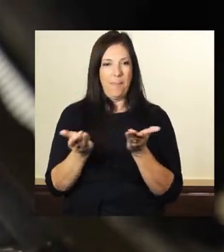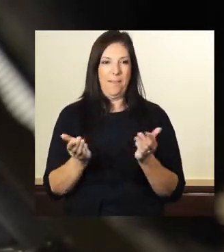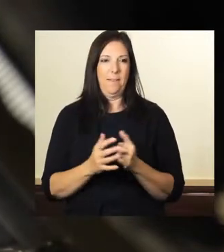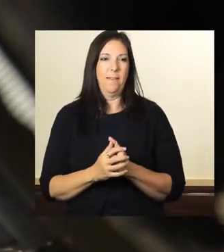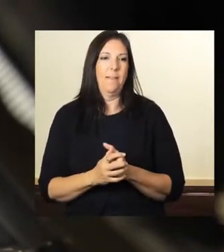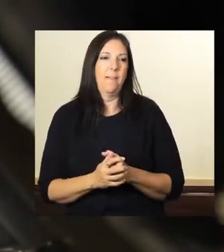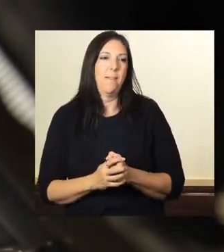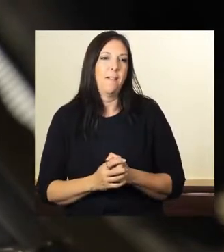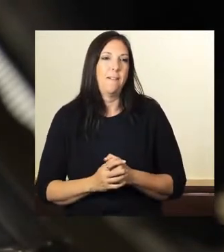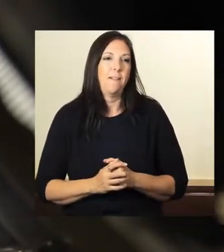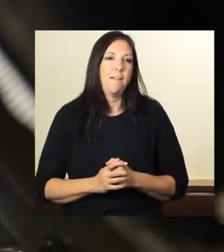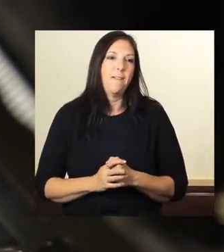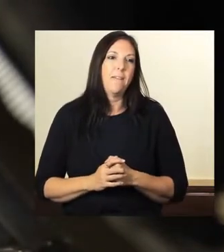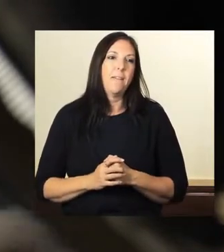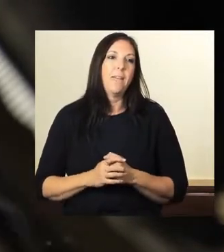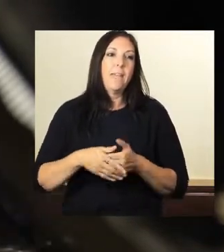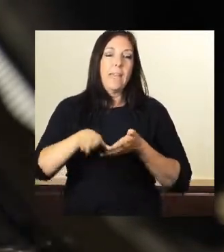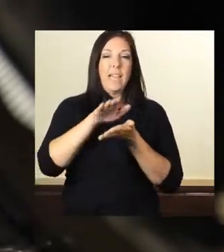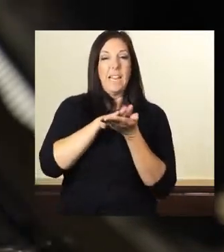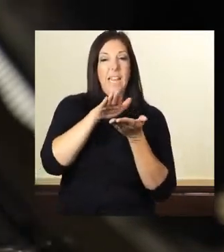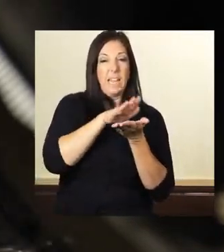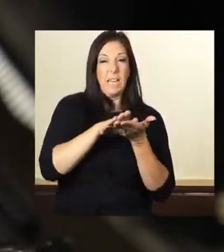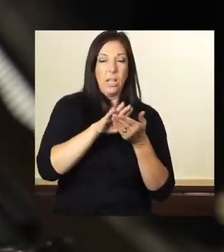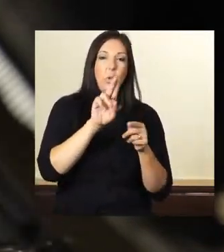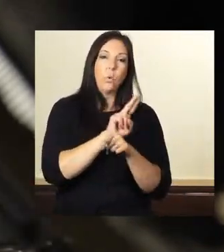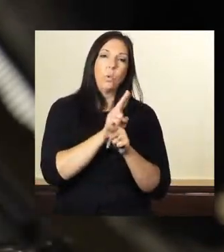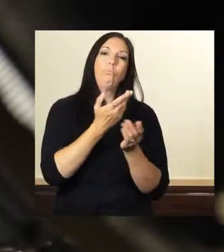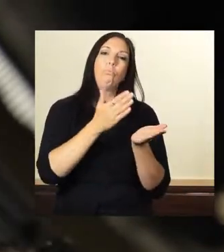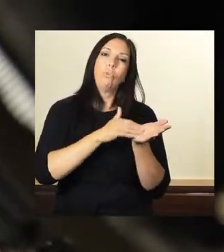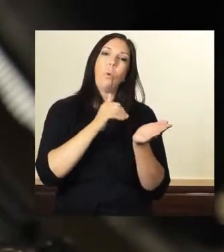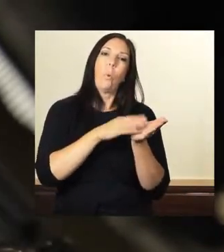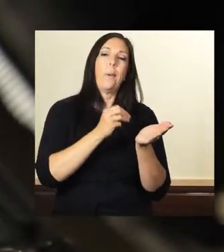Cleaning and sanitizing are not the same.